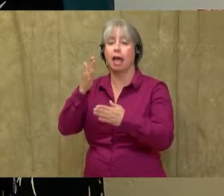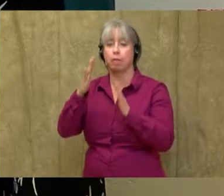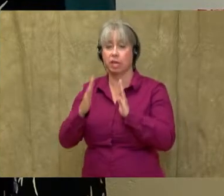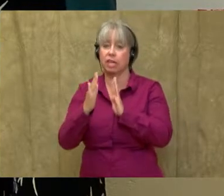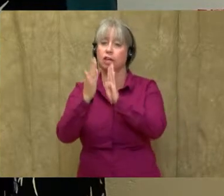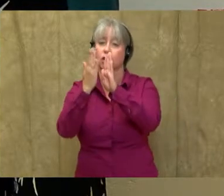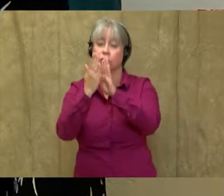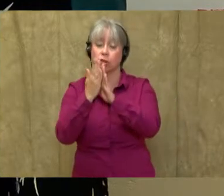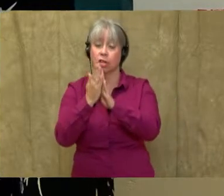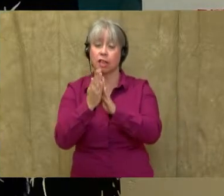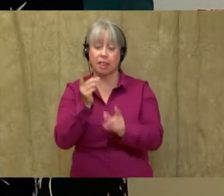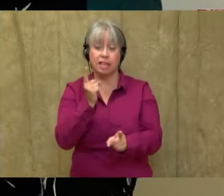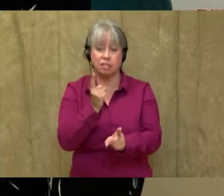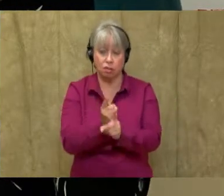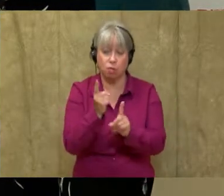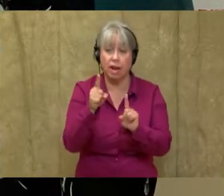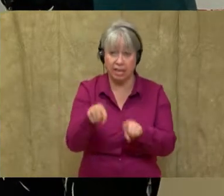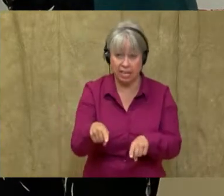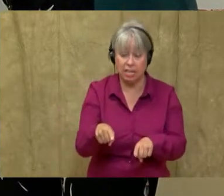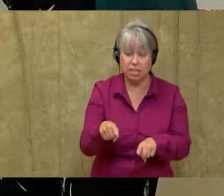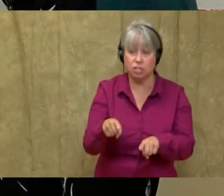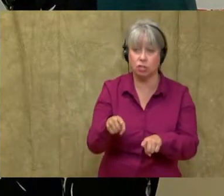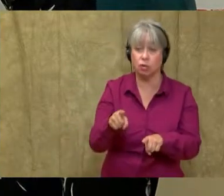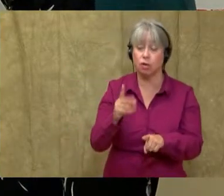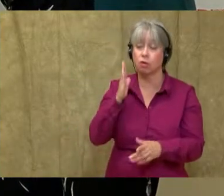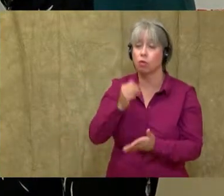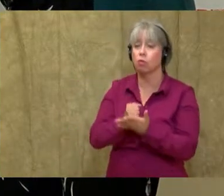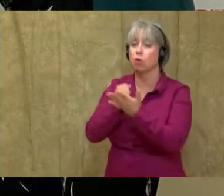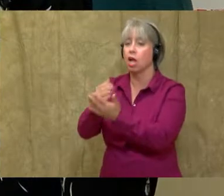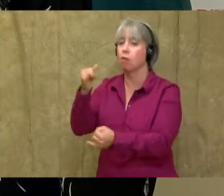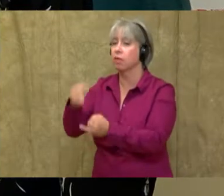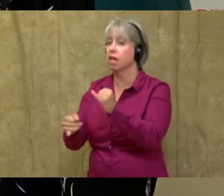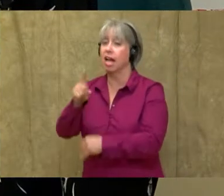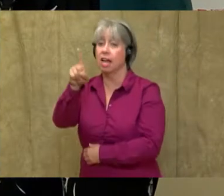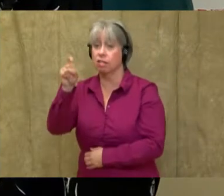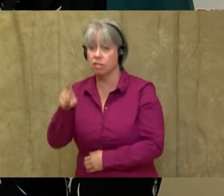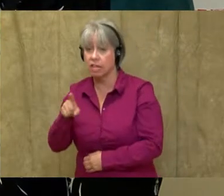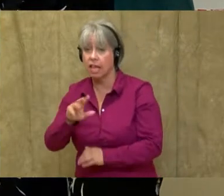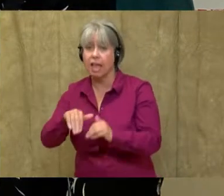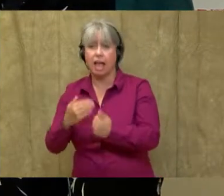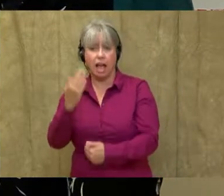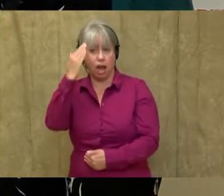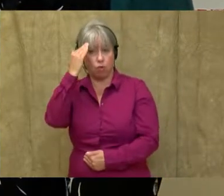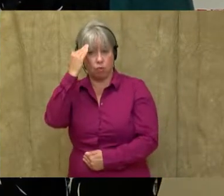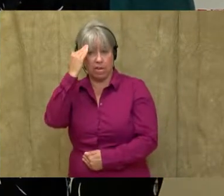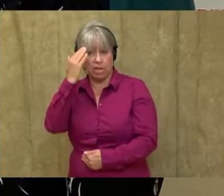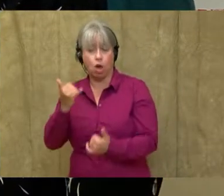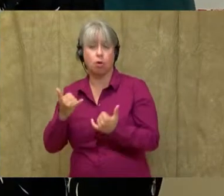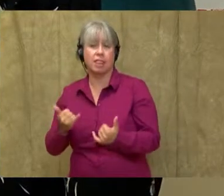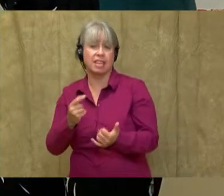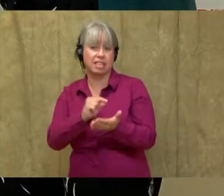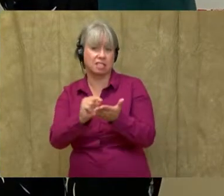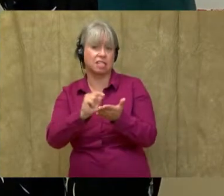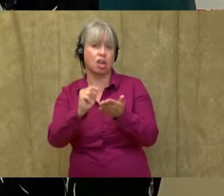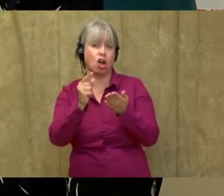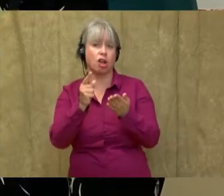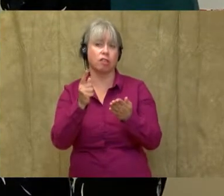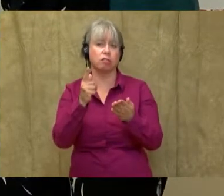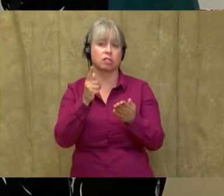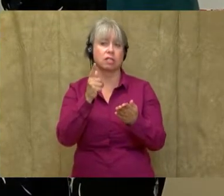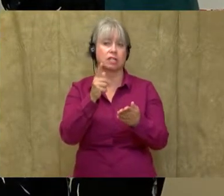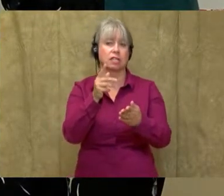outlook is the right answer, and that'll help us answer the last question, which is, how do we know that this is the author's attitude? Take